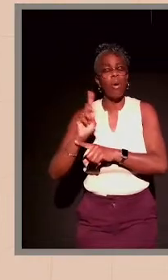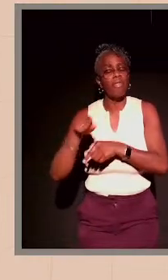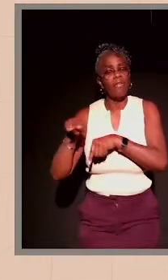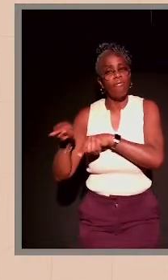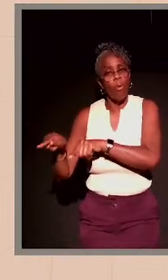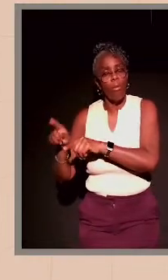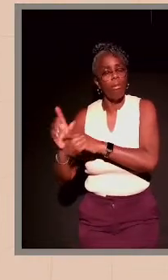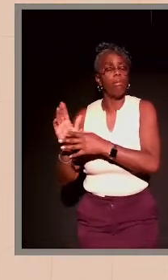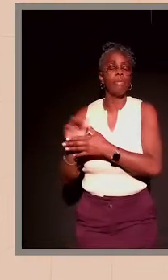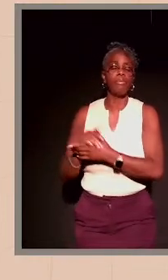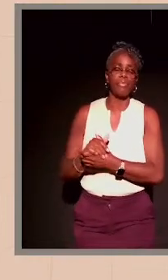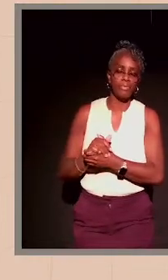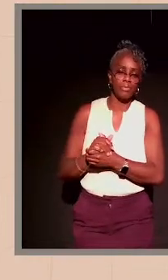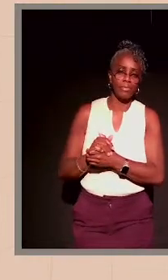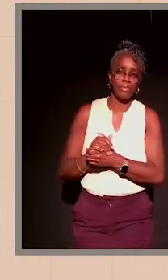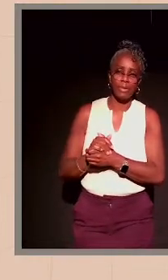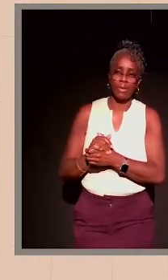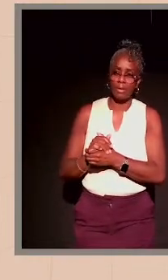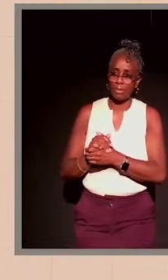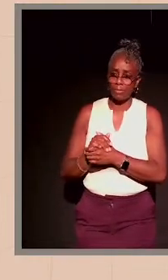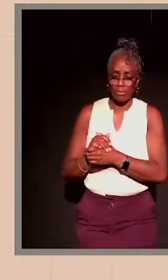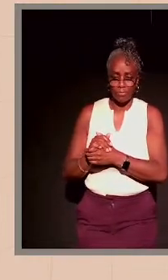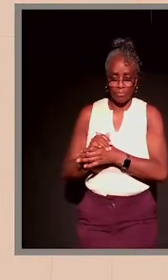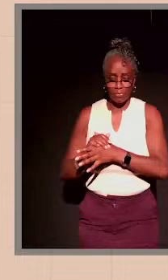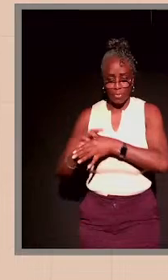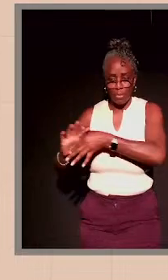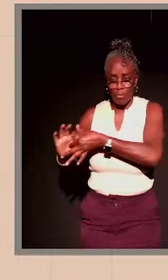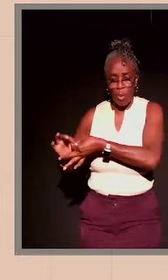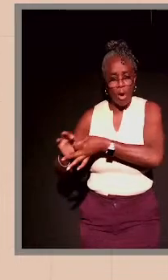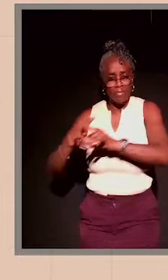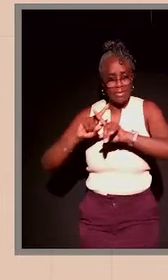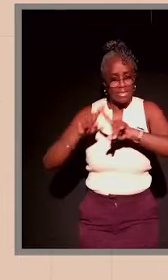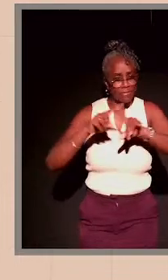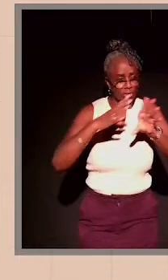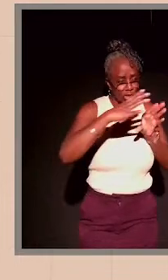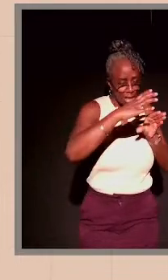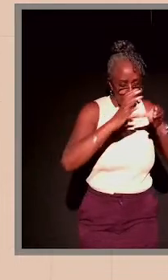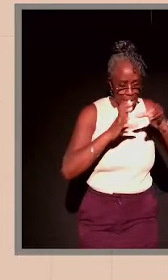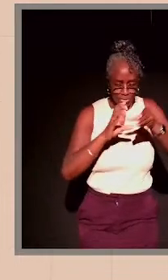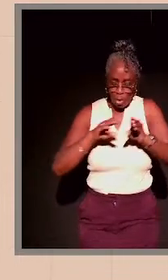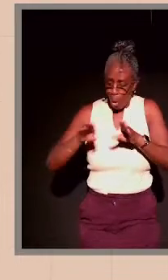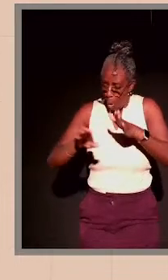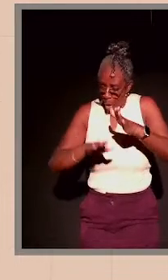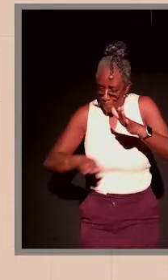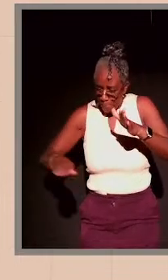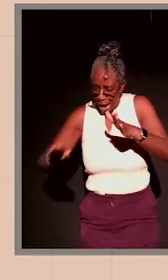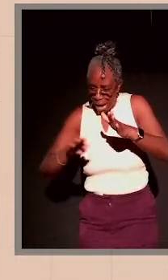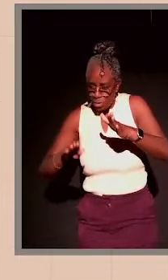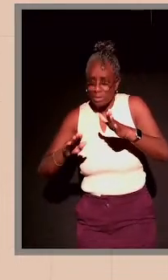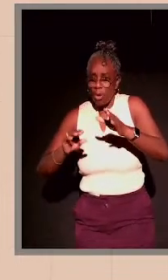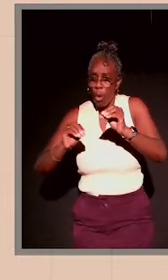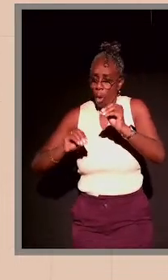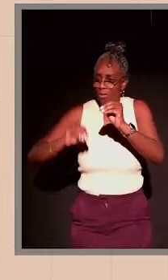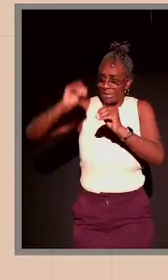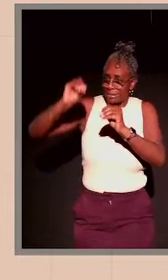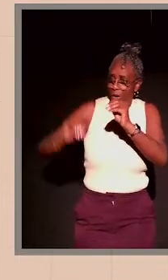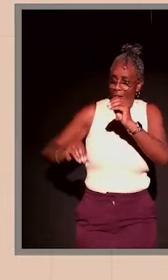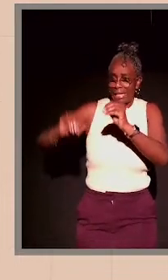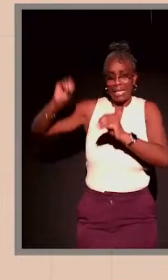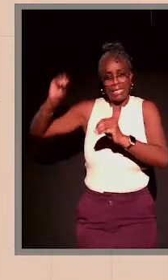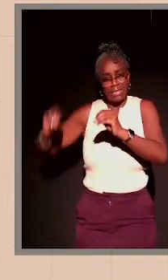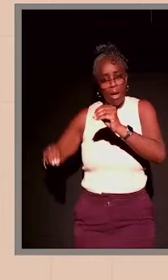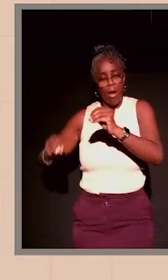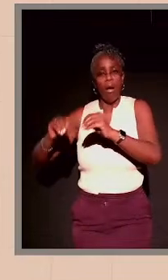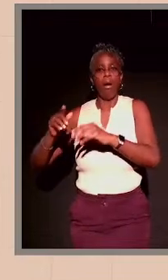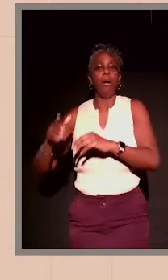for drawing wave shapes by using a mouse or a stylus, and then the